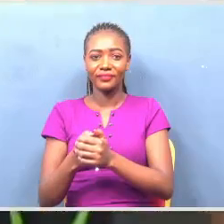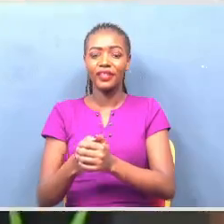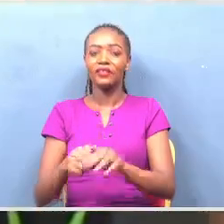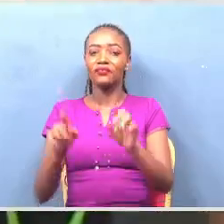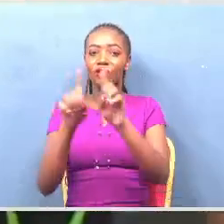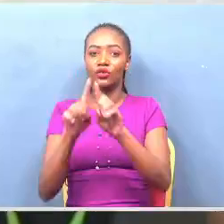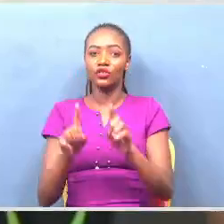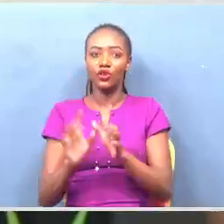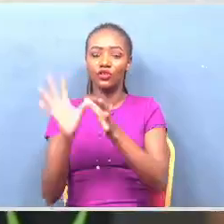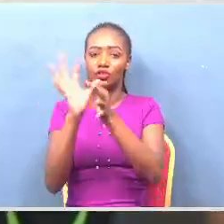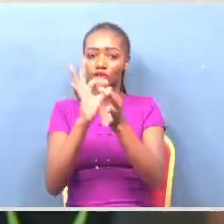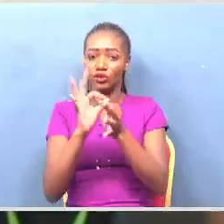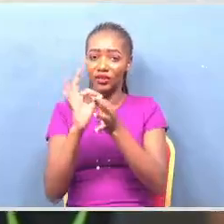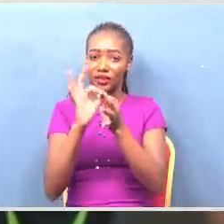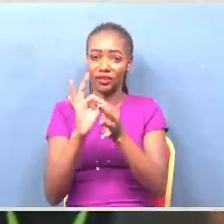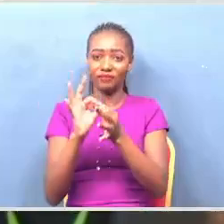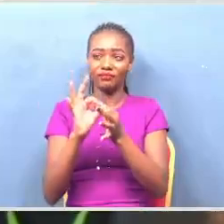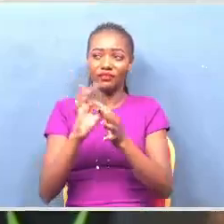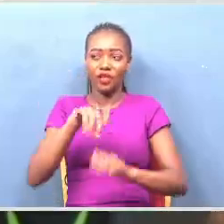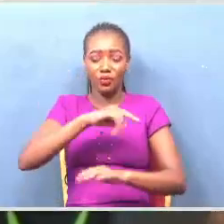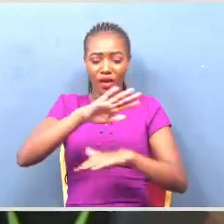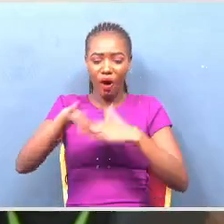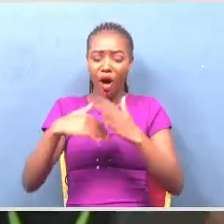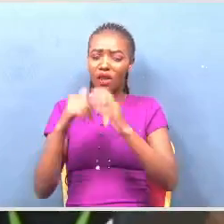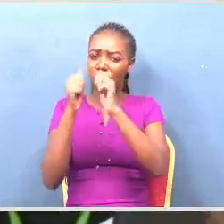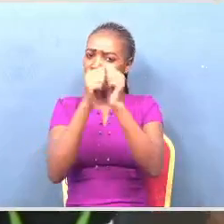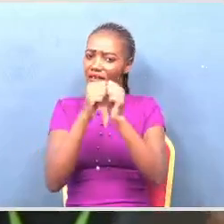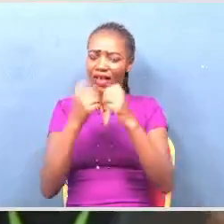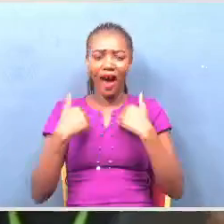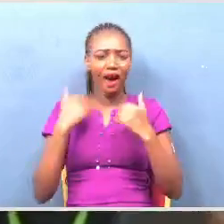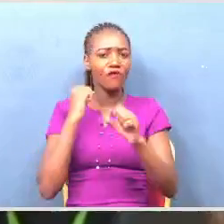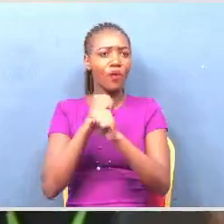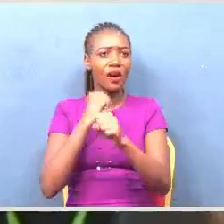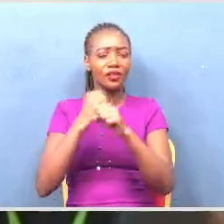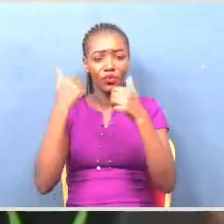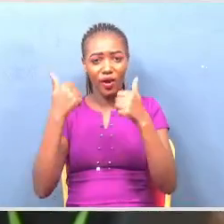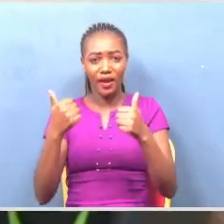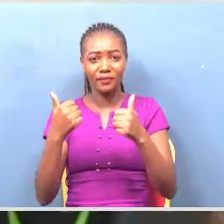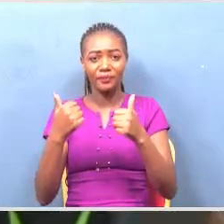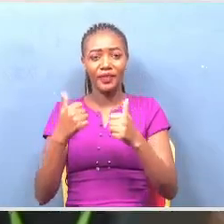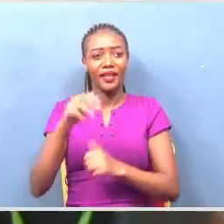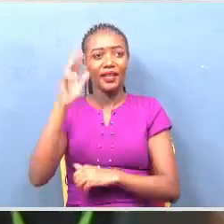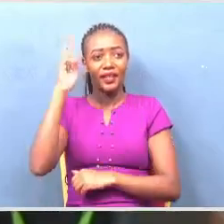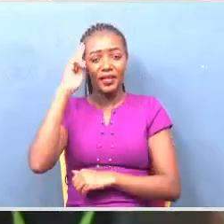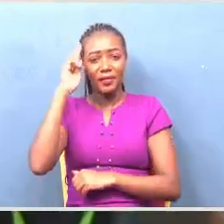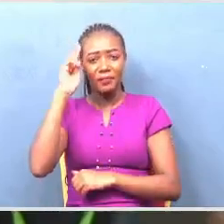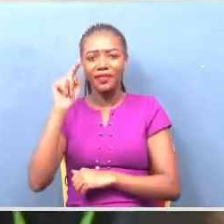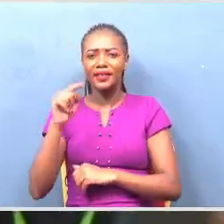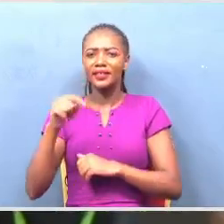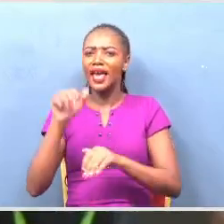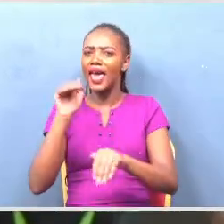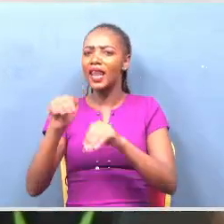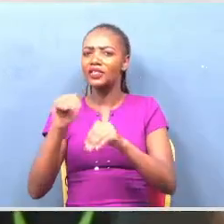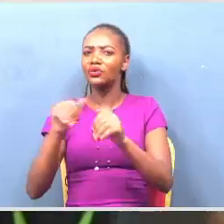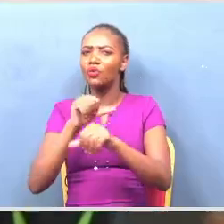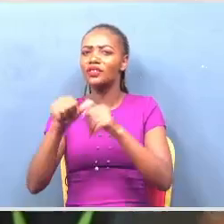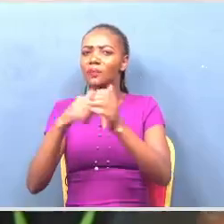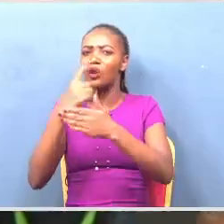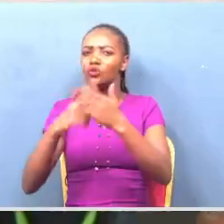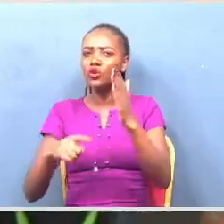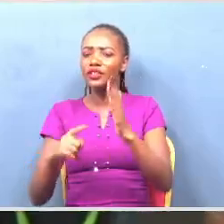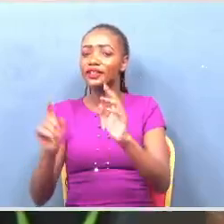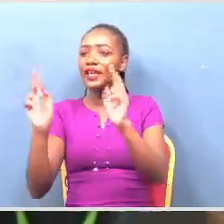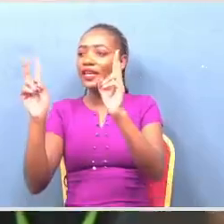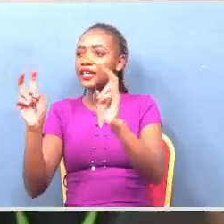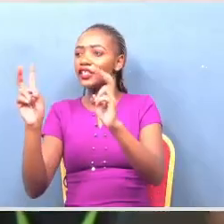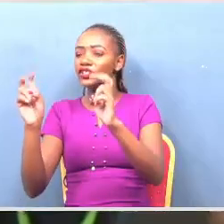Jointly, we have raised the bar. This election was much about the issues than